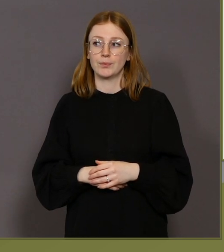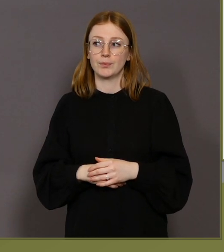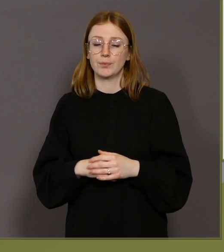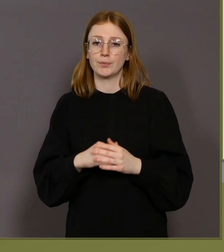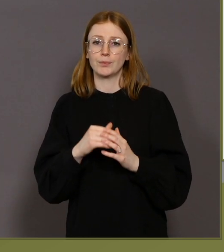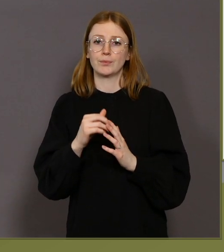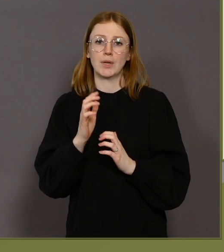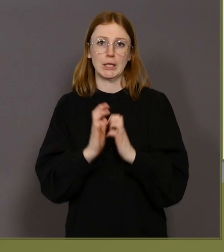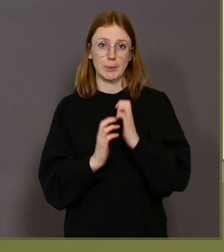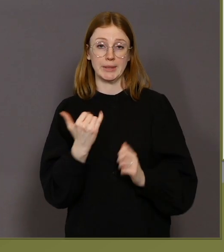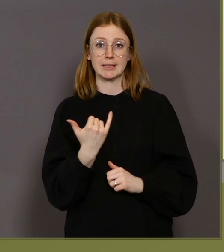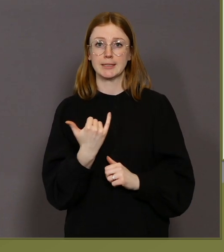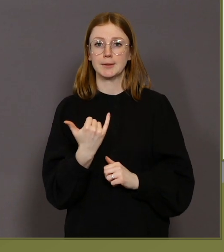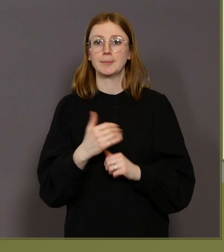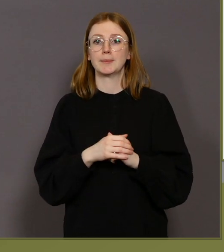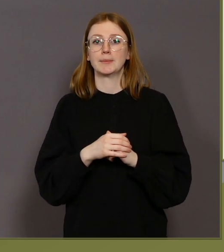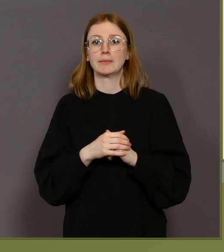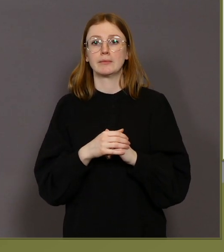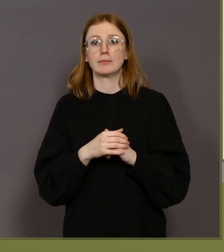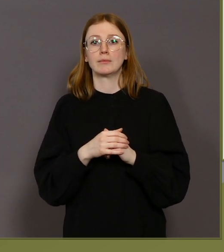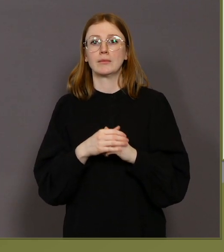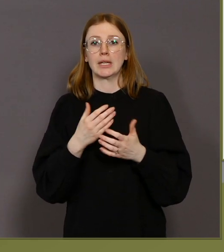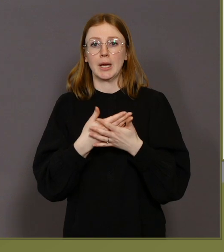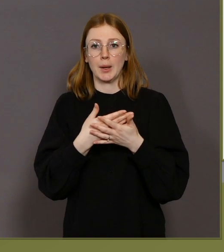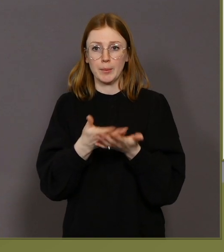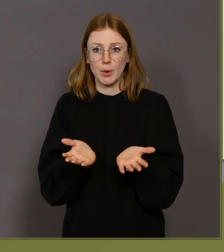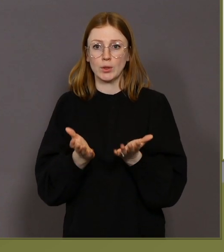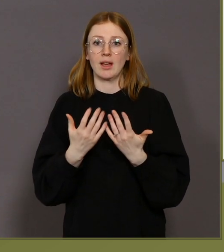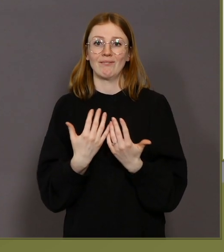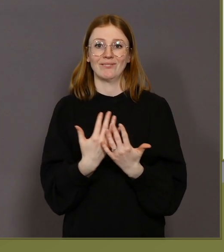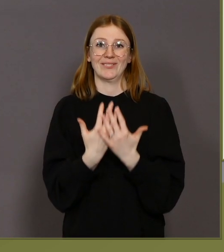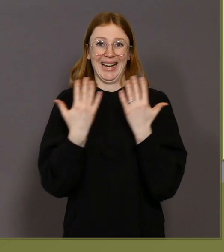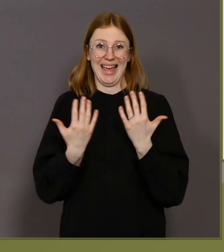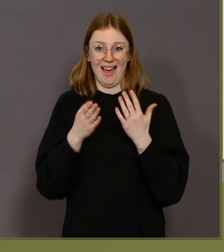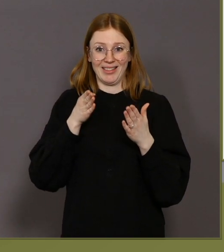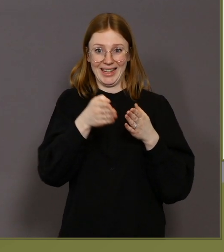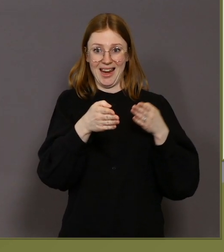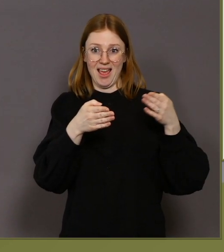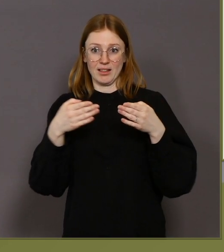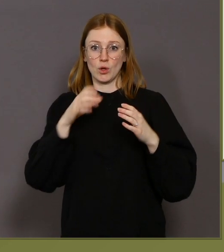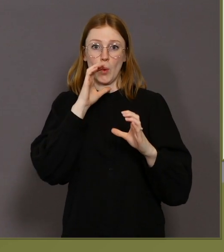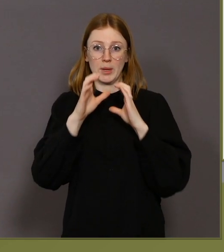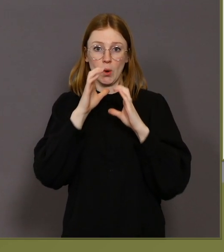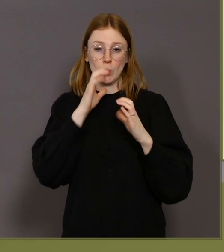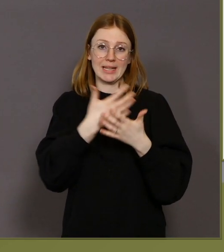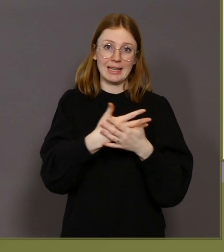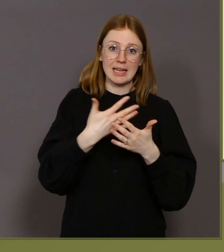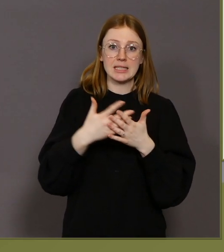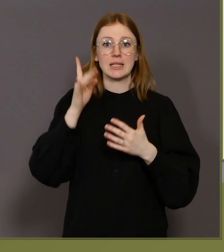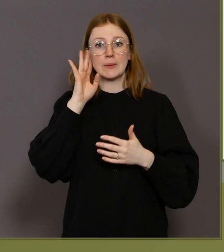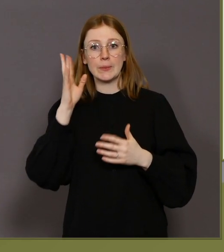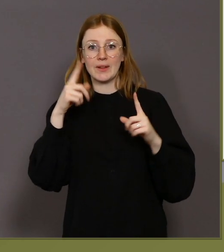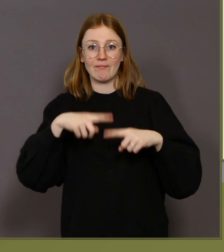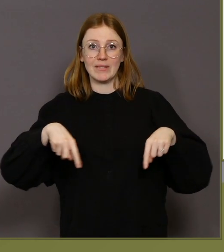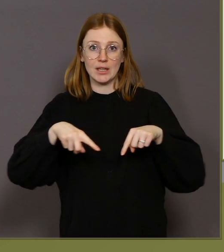Um, 10, support bidirectional communication by text, audio, and video. So now we talk about video